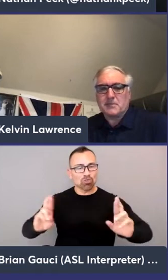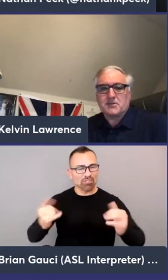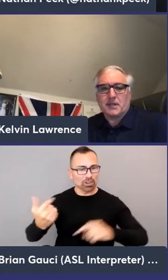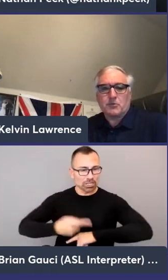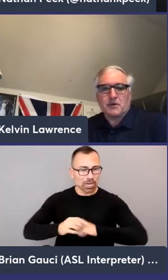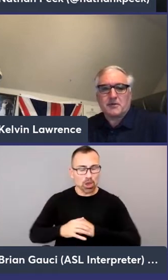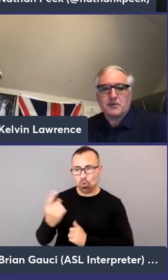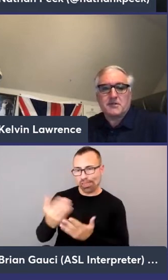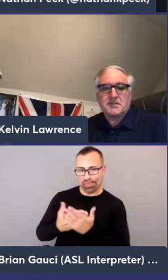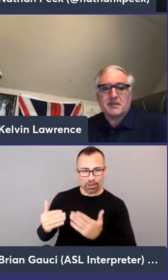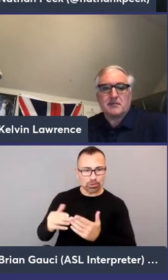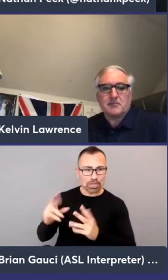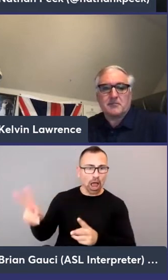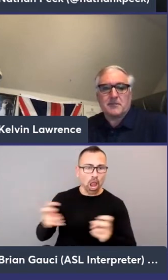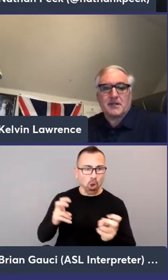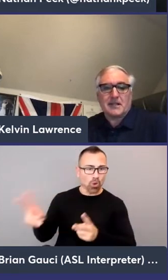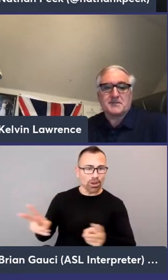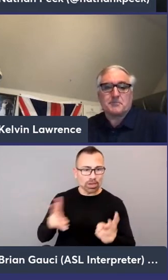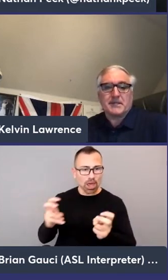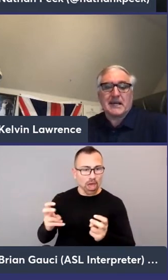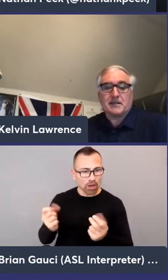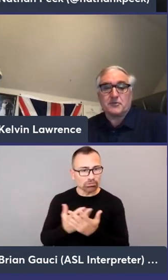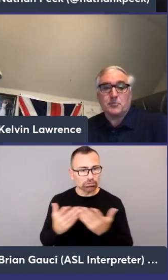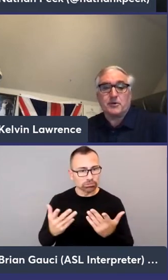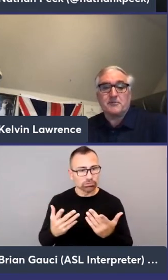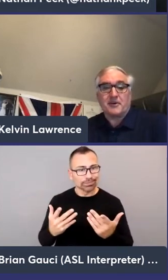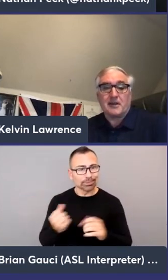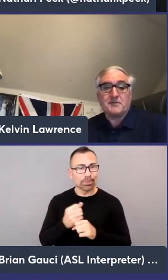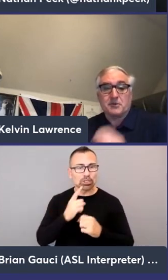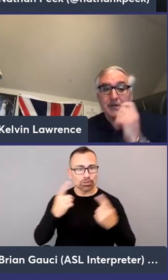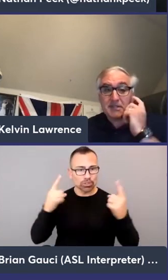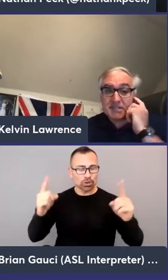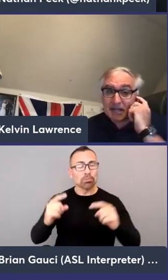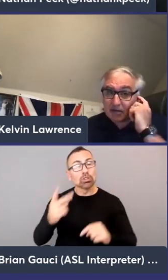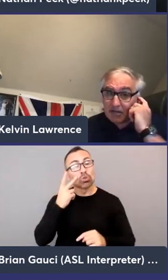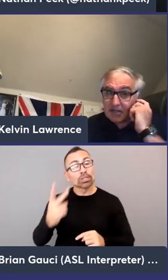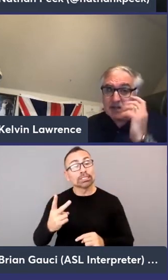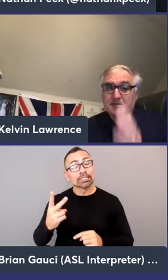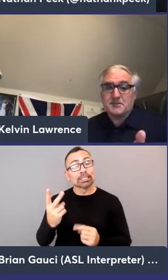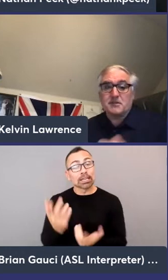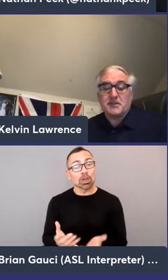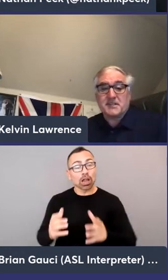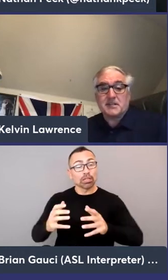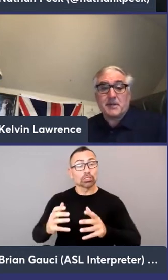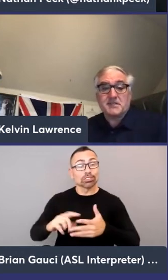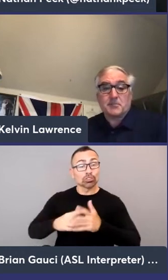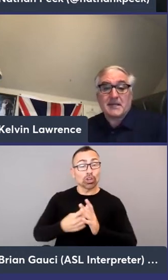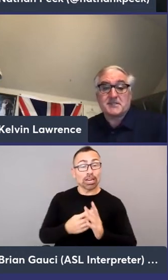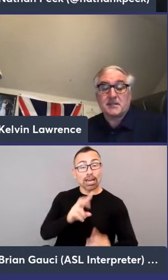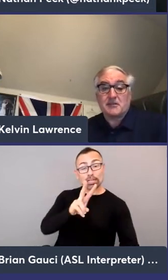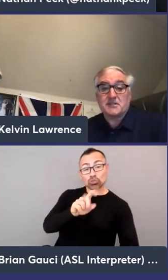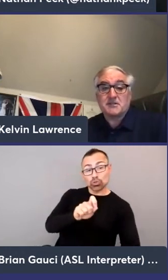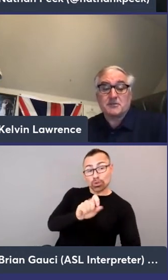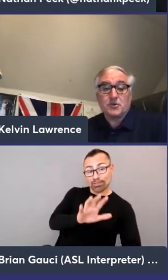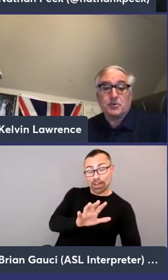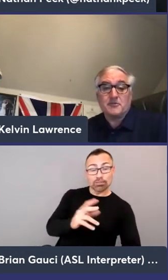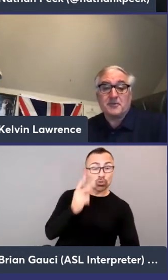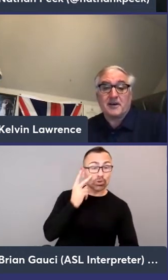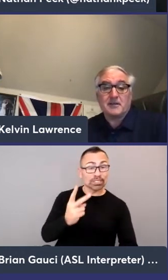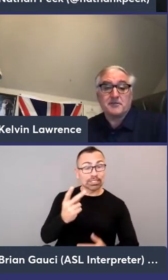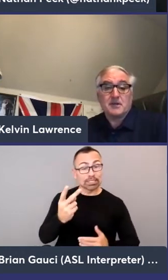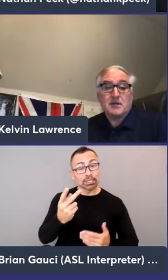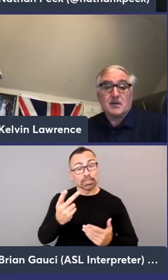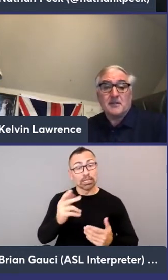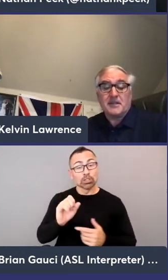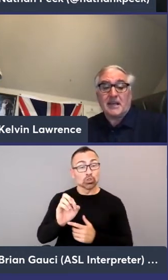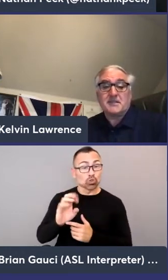things to make sure they worked. And you can see that the cluster began at 2.5. So we can see our serverless database capacity there is at